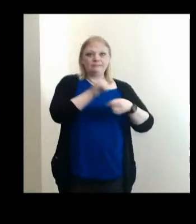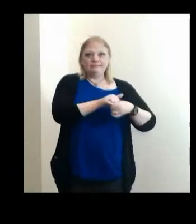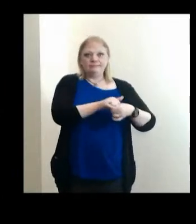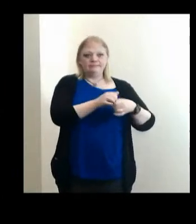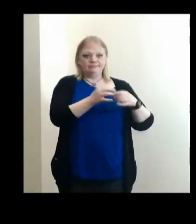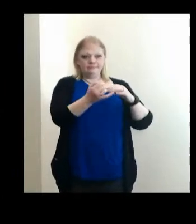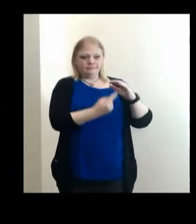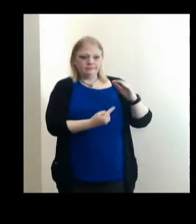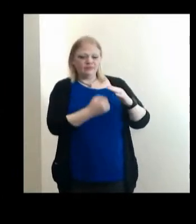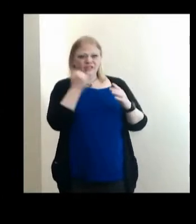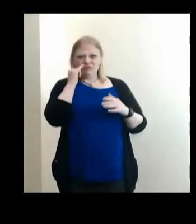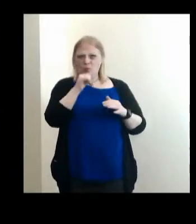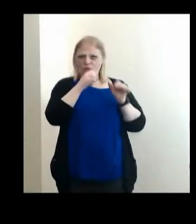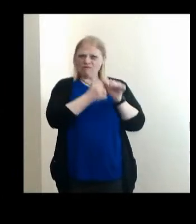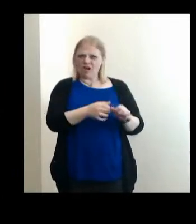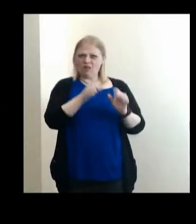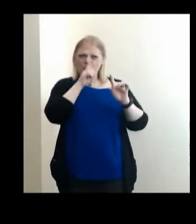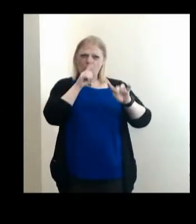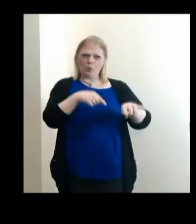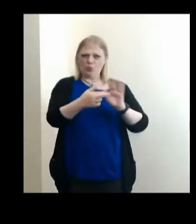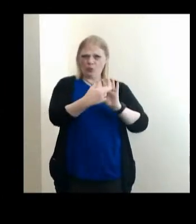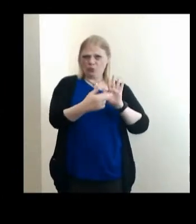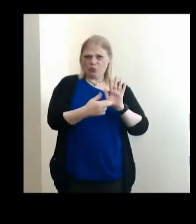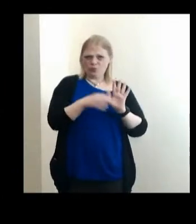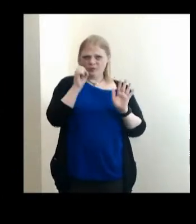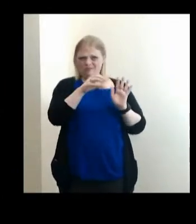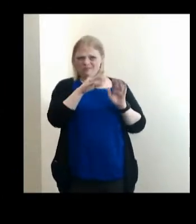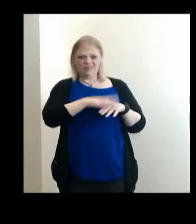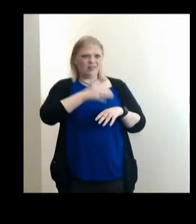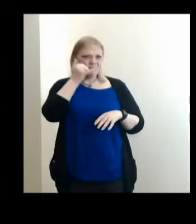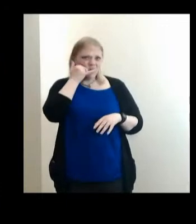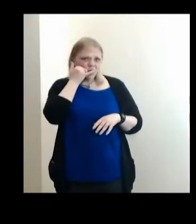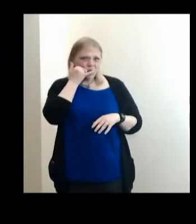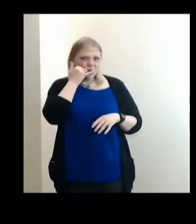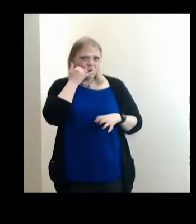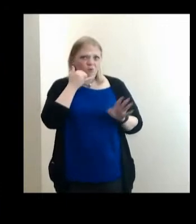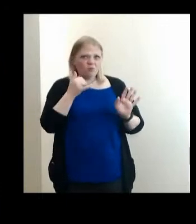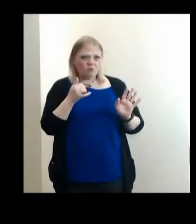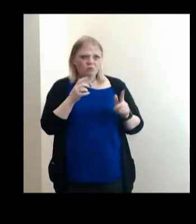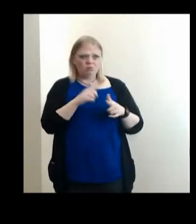people don't adhere to these orders that we give over the phone, we will